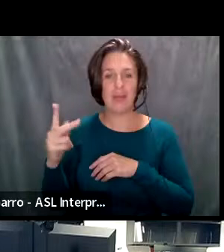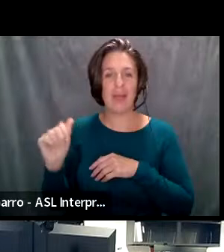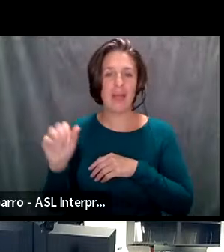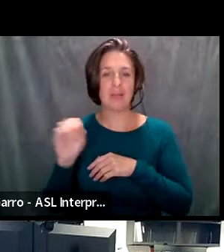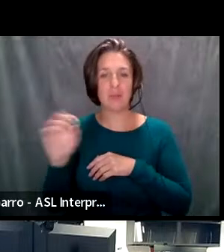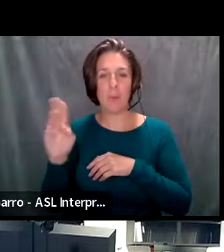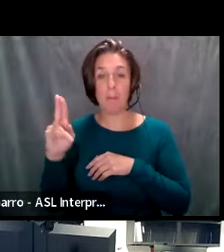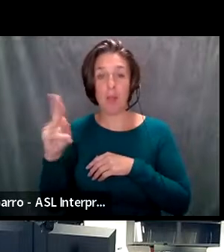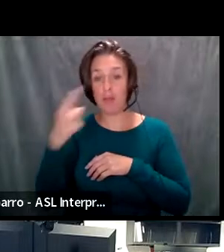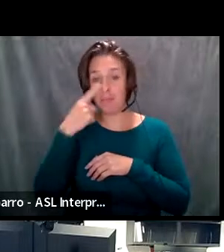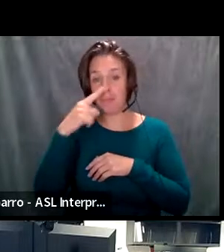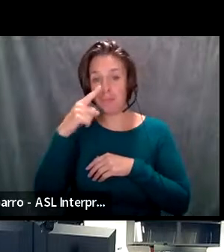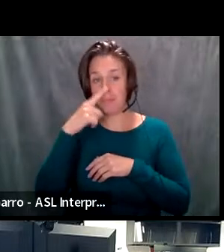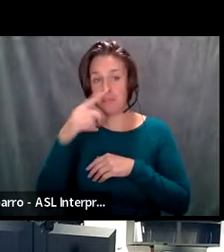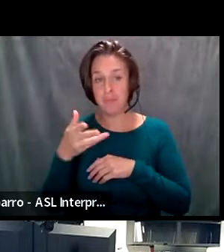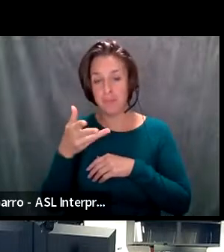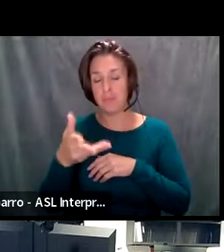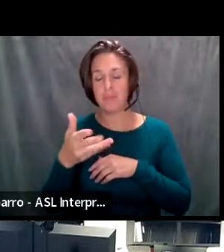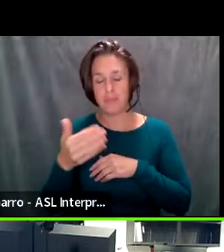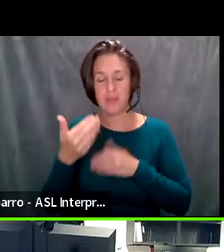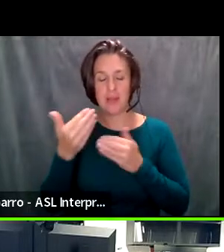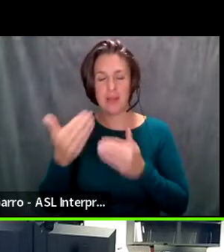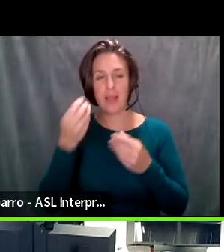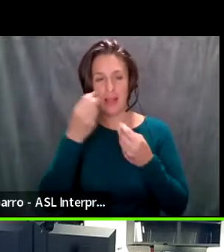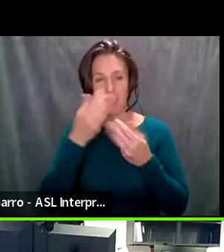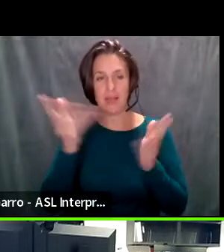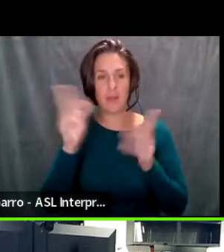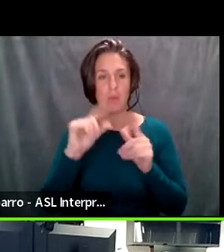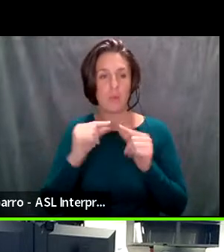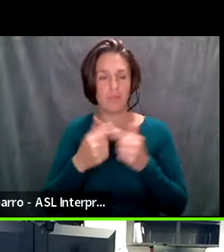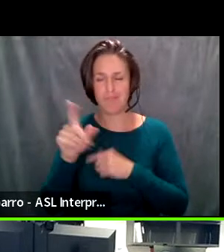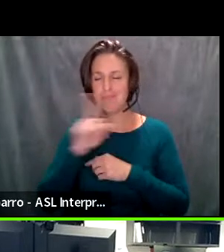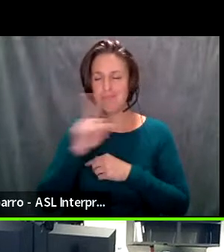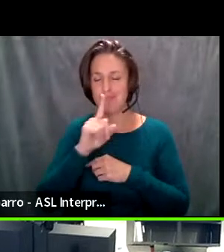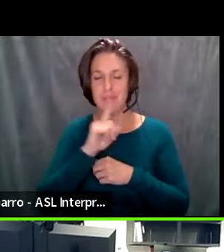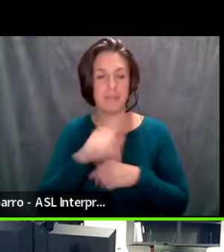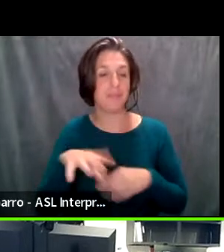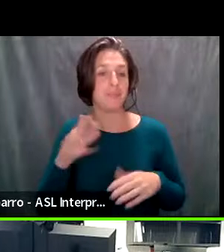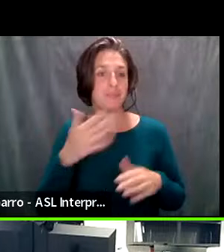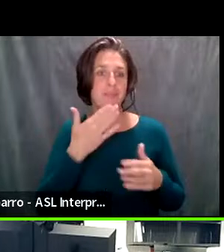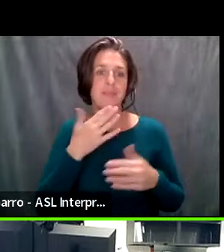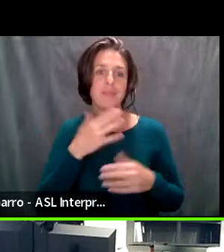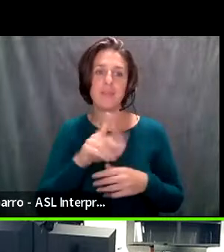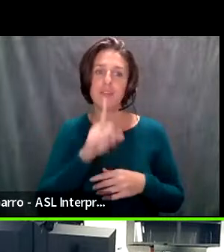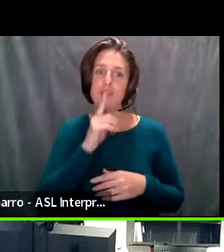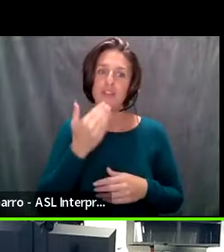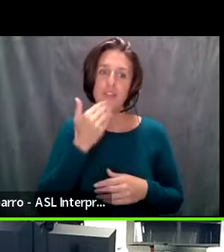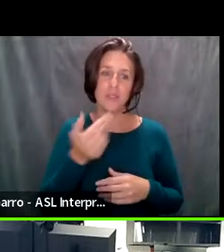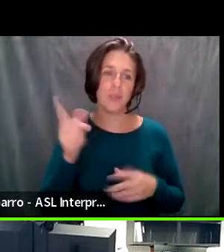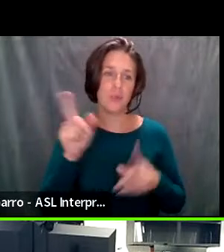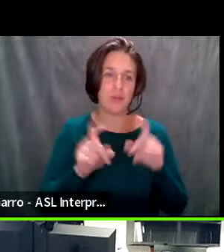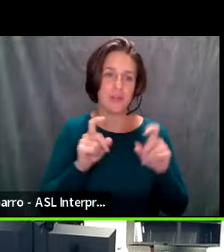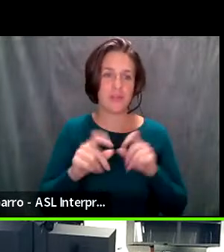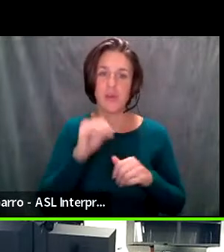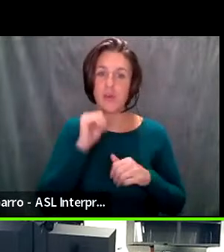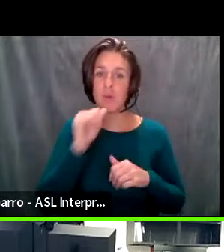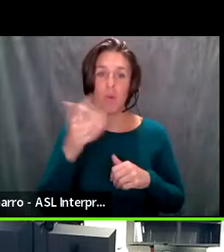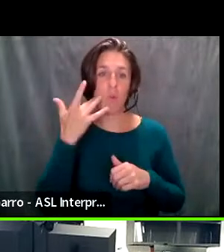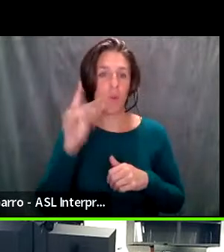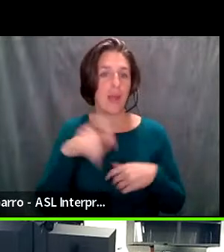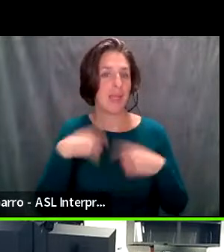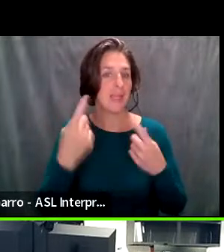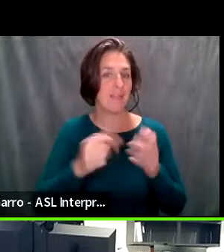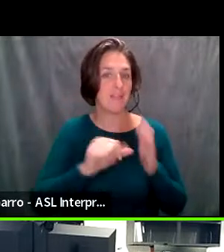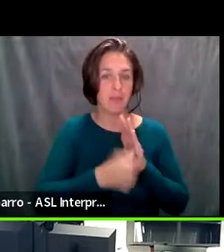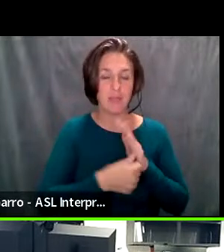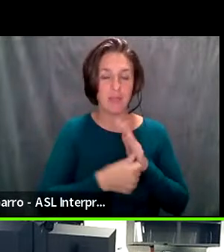let the group know. You bet. Thank you for that. That's a really good question. And I wouldn't want to give that impression that only